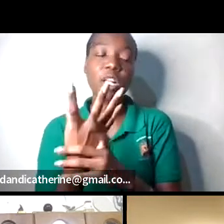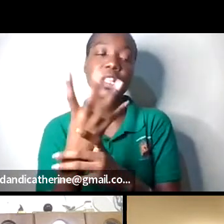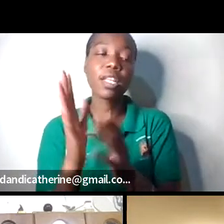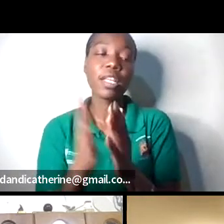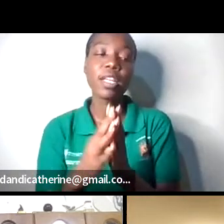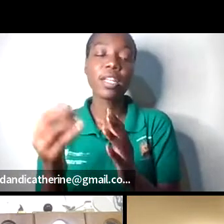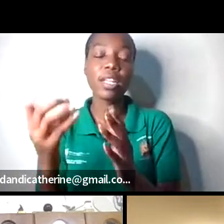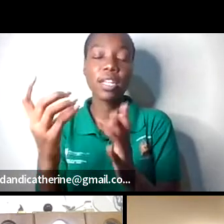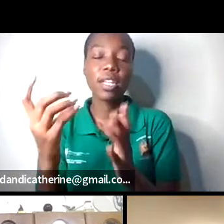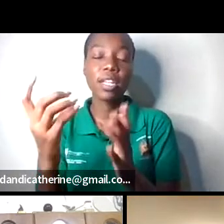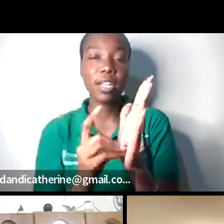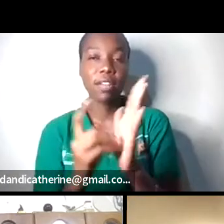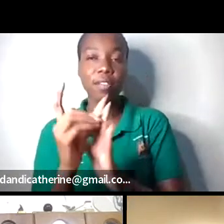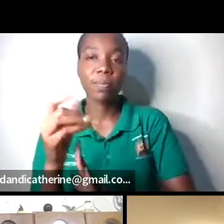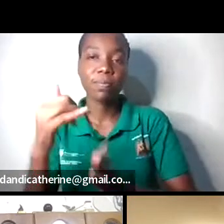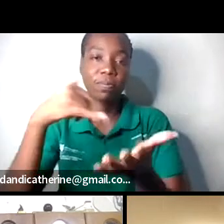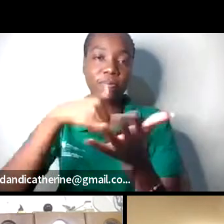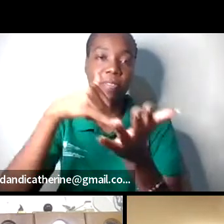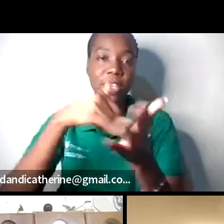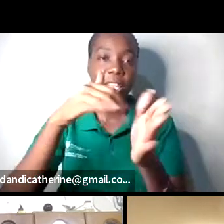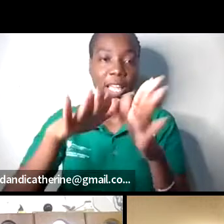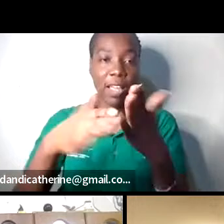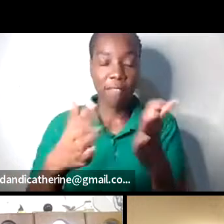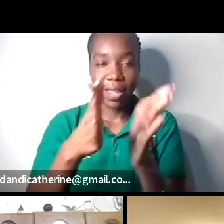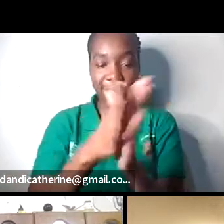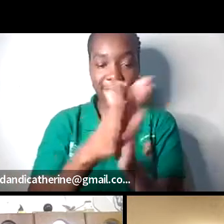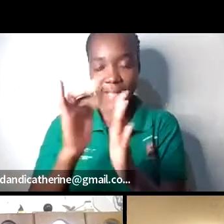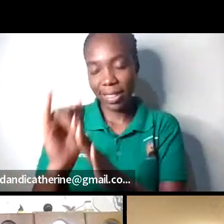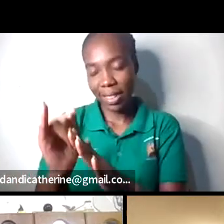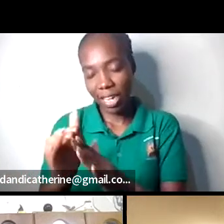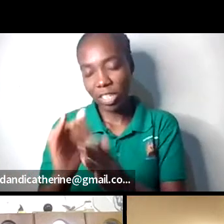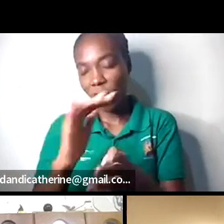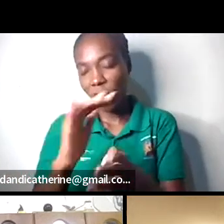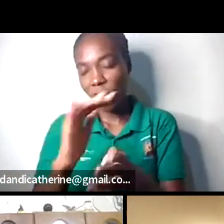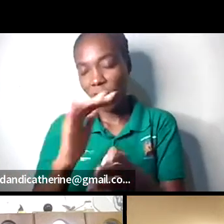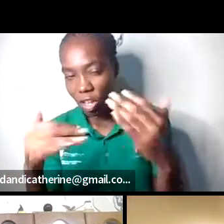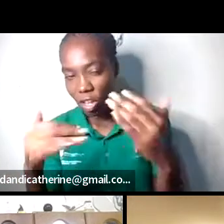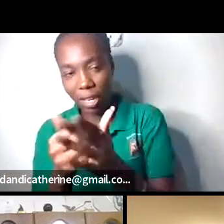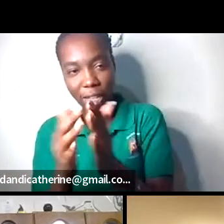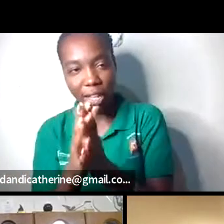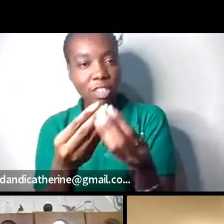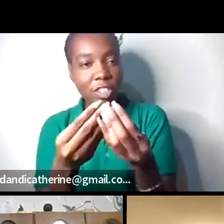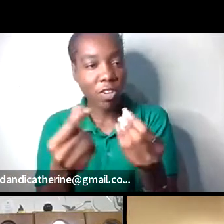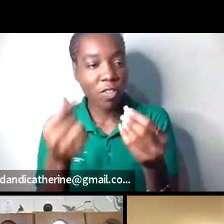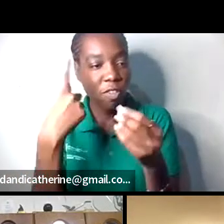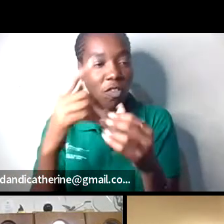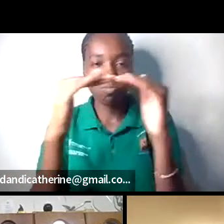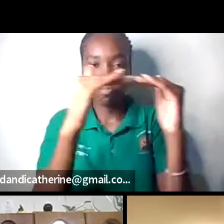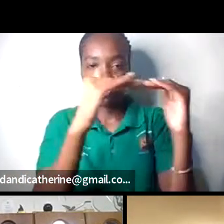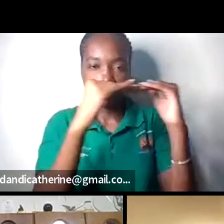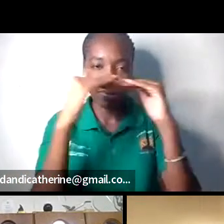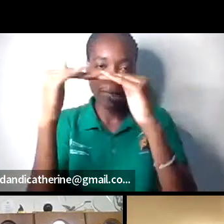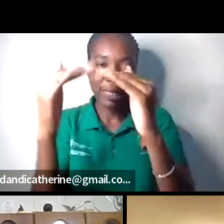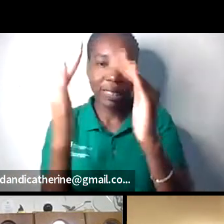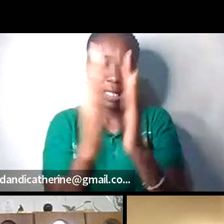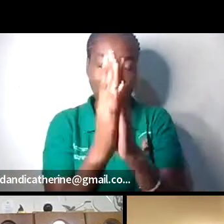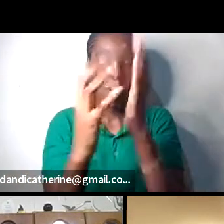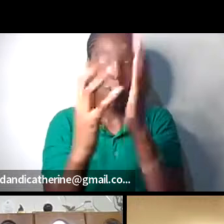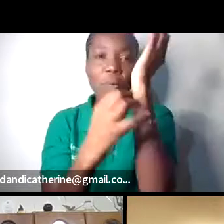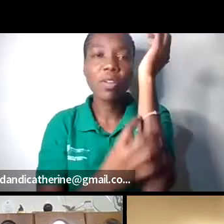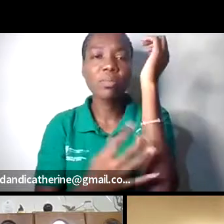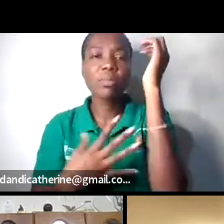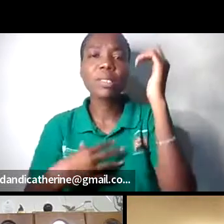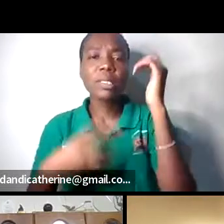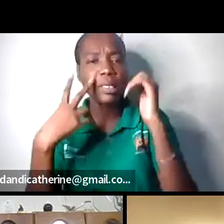that they're benefiting all segments of the society and addressing the issues of inequality and poverty. I've seen actually a question on how can we